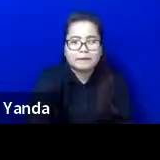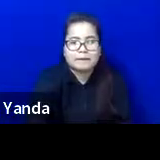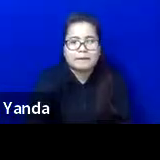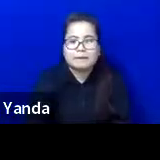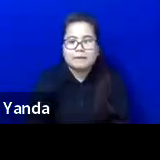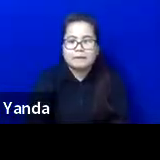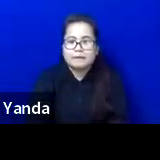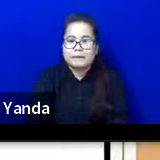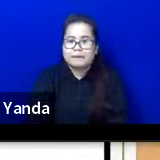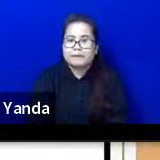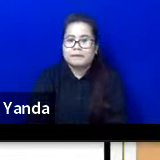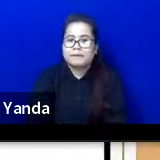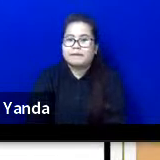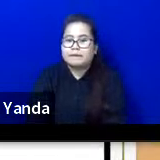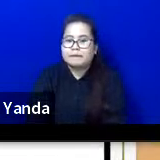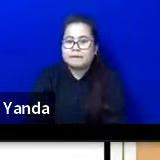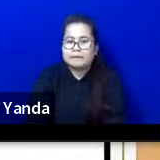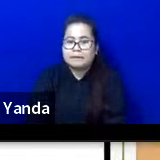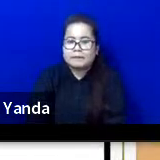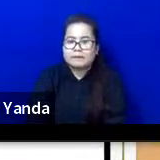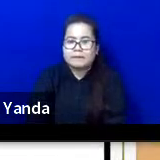Maaf tadi